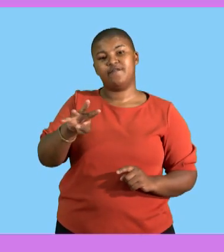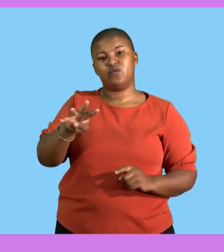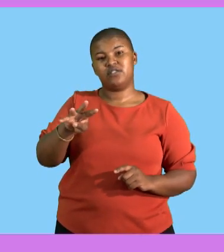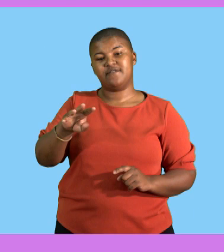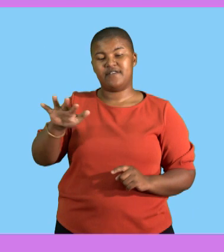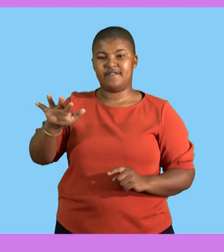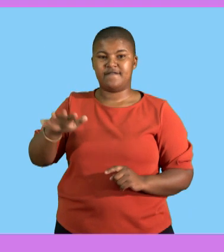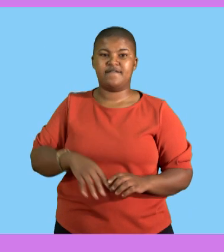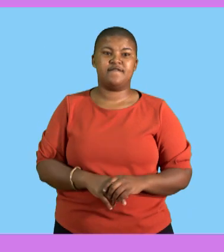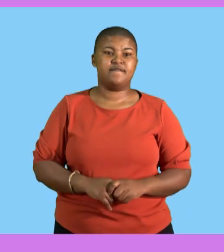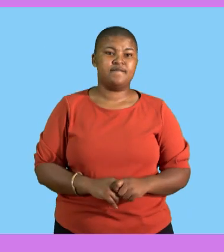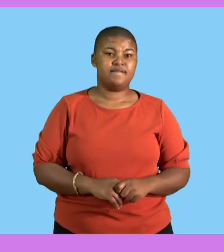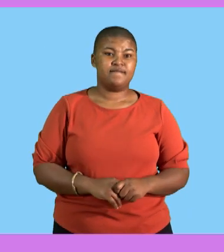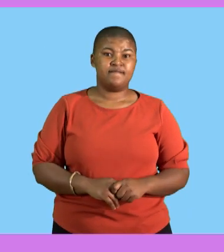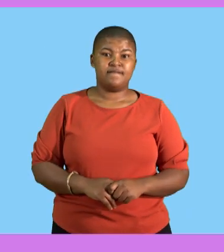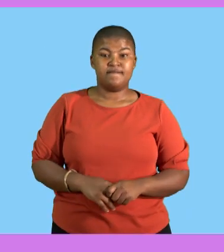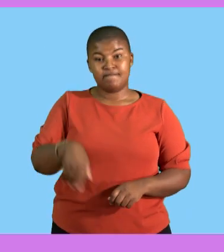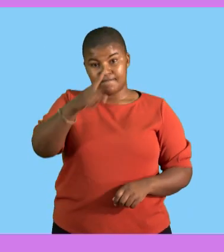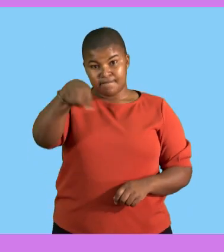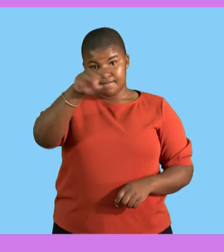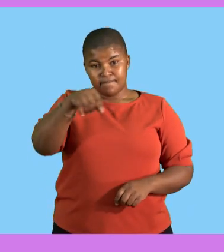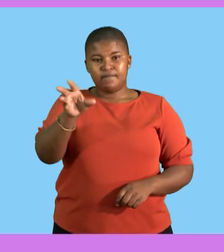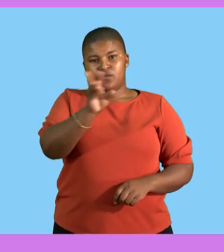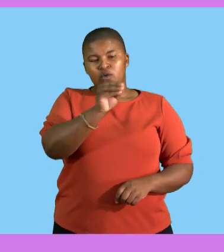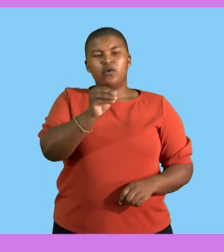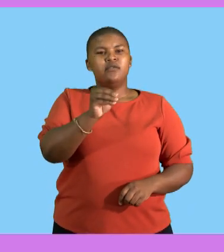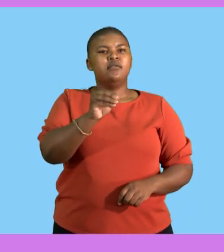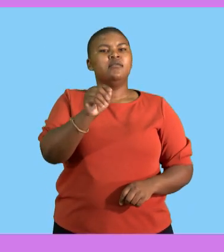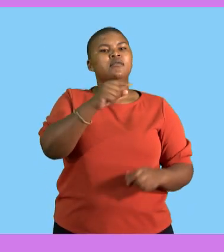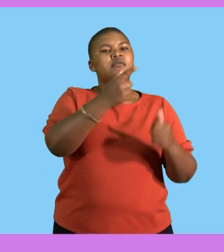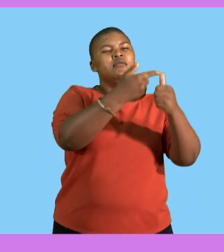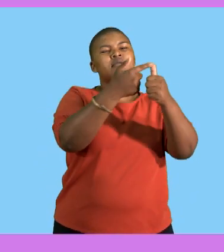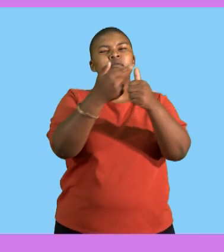95,245. So all this is divided by the total number of